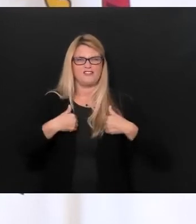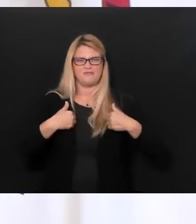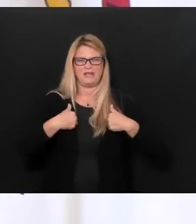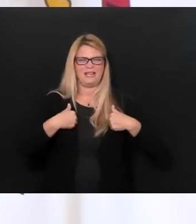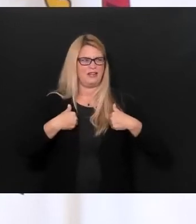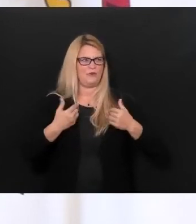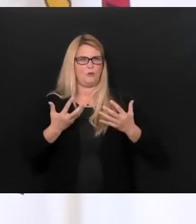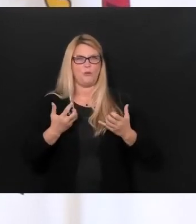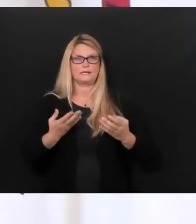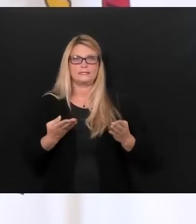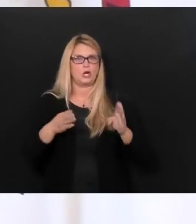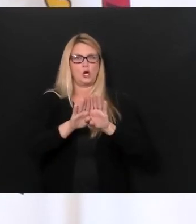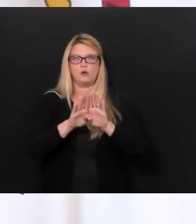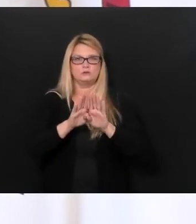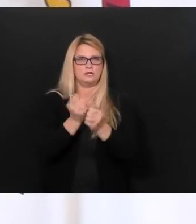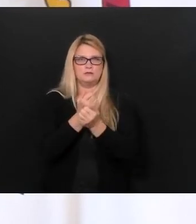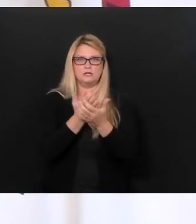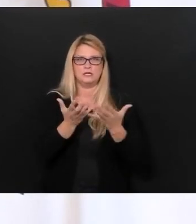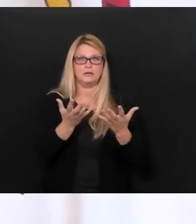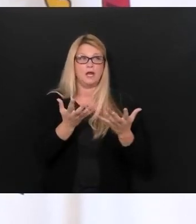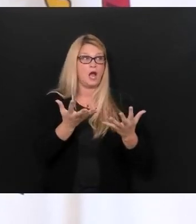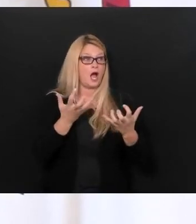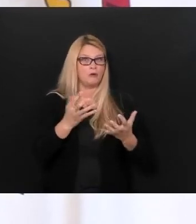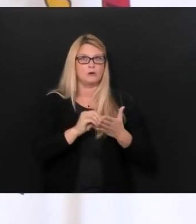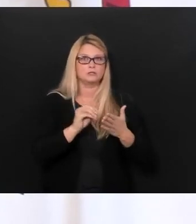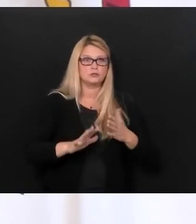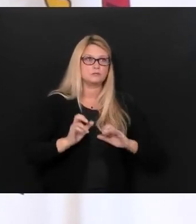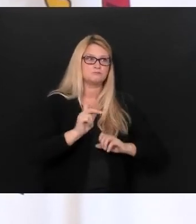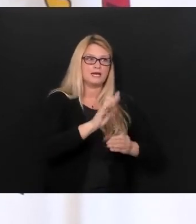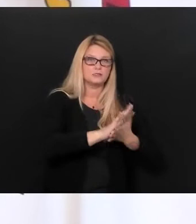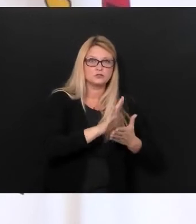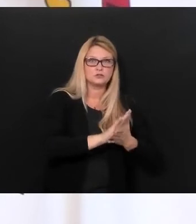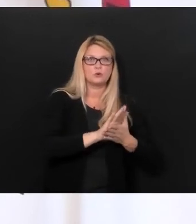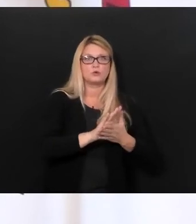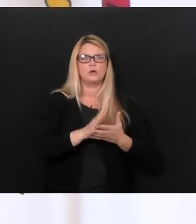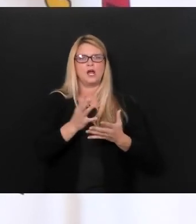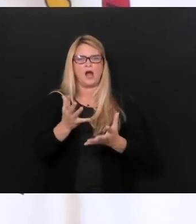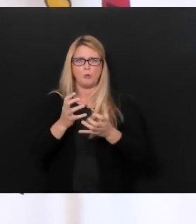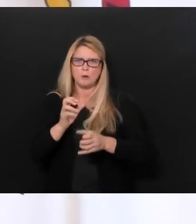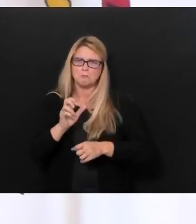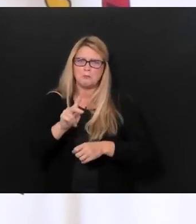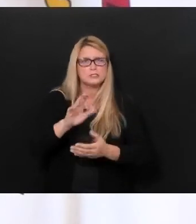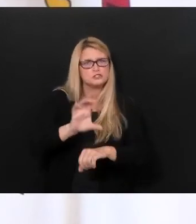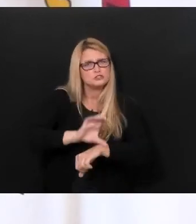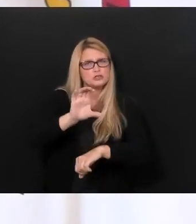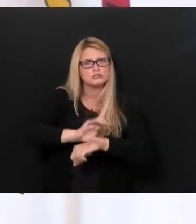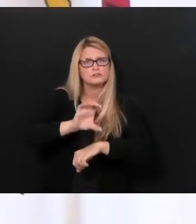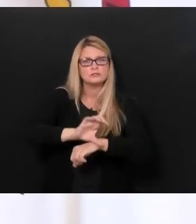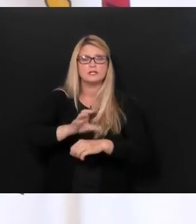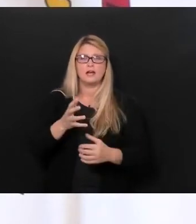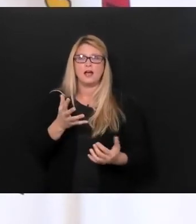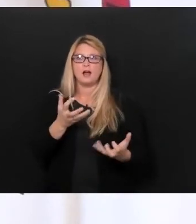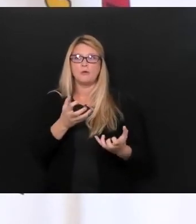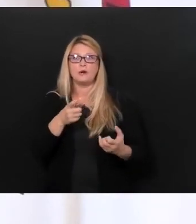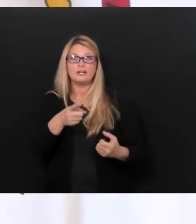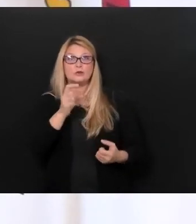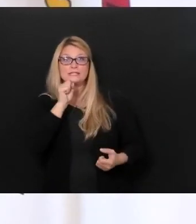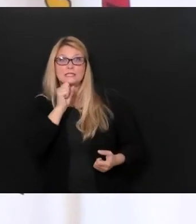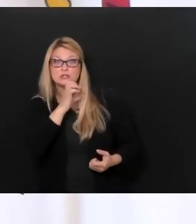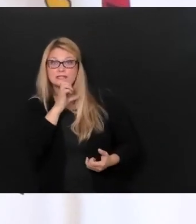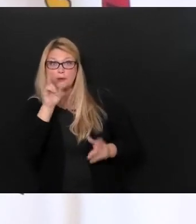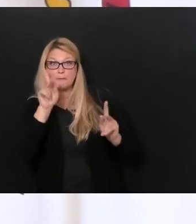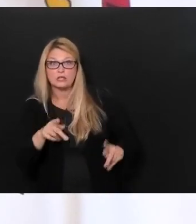down. I want to go to school. I want us to be able to have church. I want us to look at, if you're an elderly person and